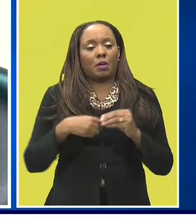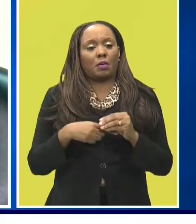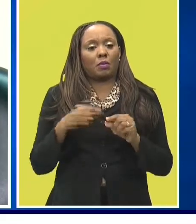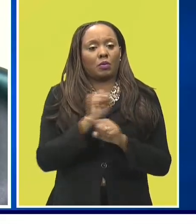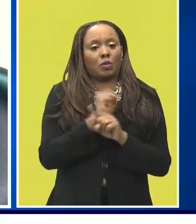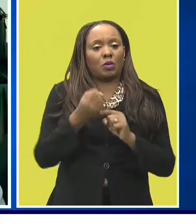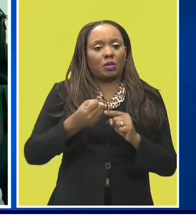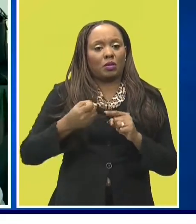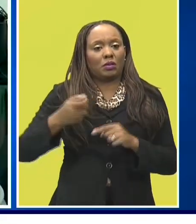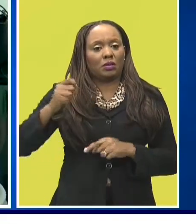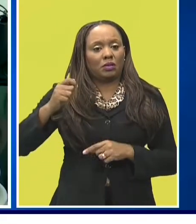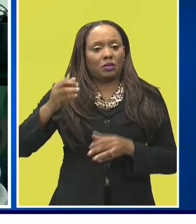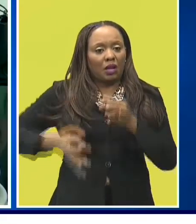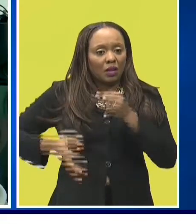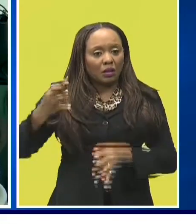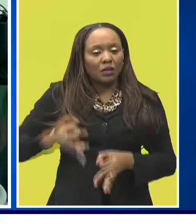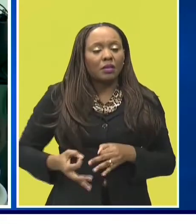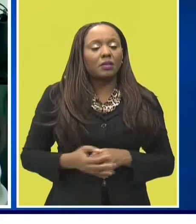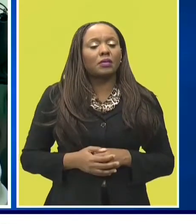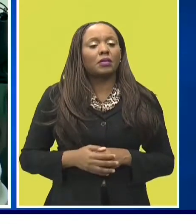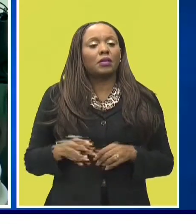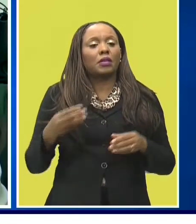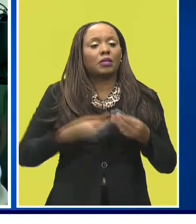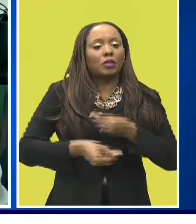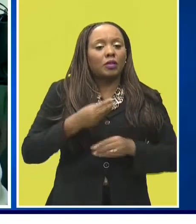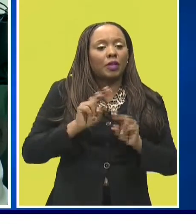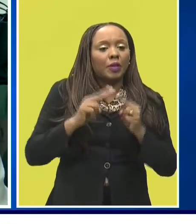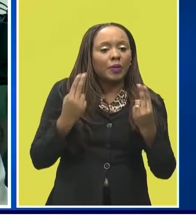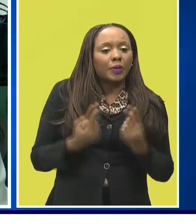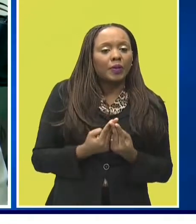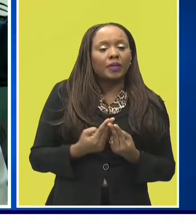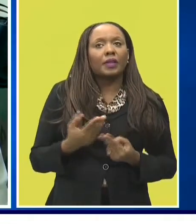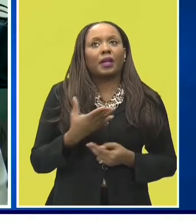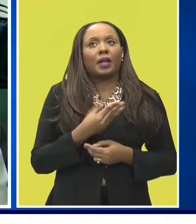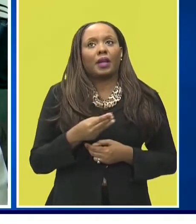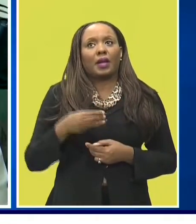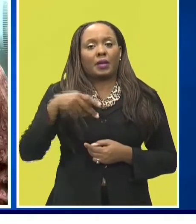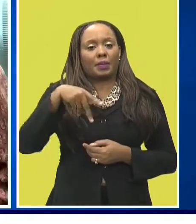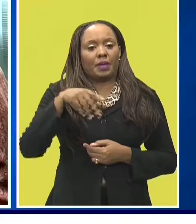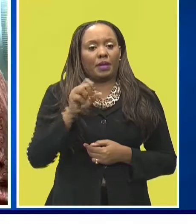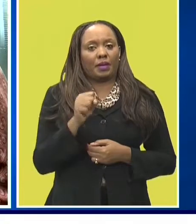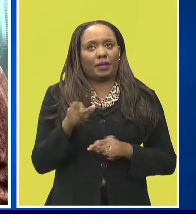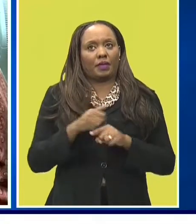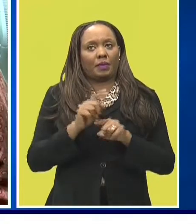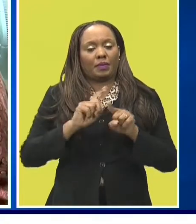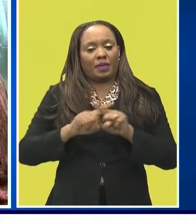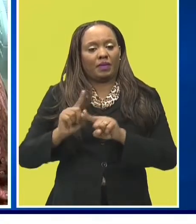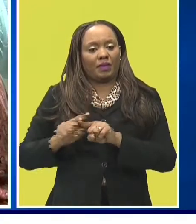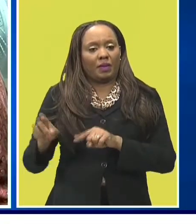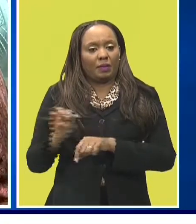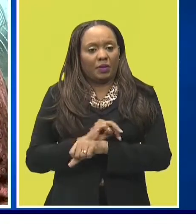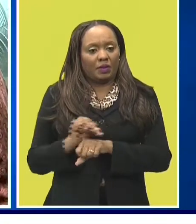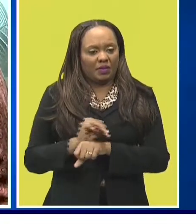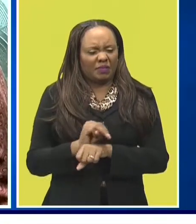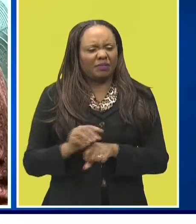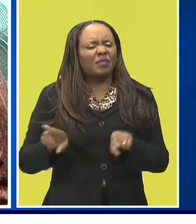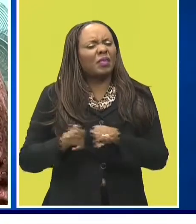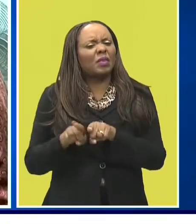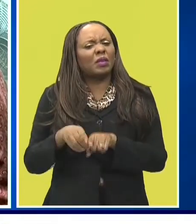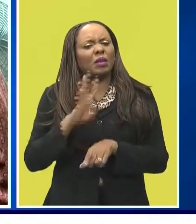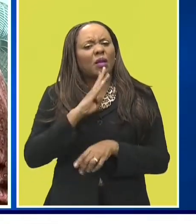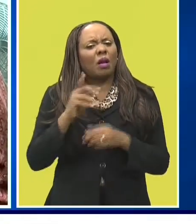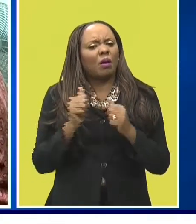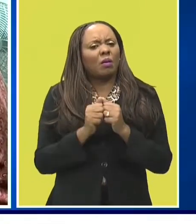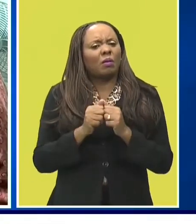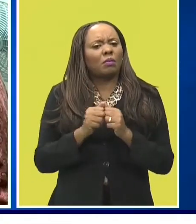Trade Union Movement, and most recently, permanent secretaries from all ministries. He says they've also had talks with a number of private agencies, all